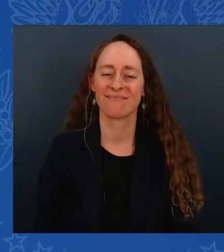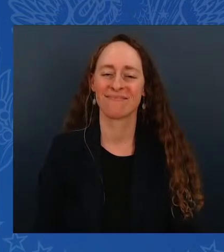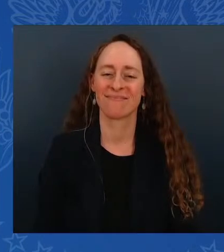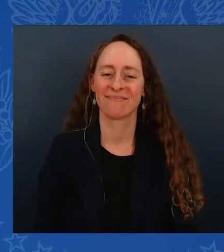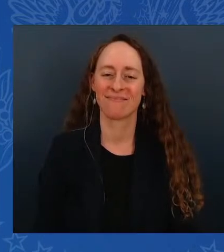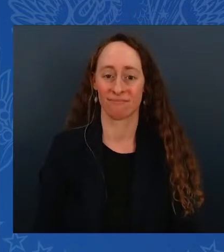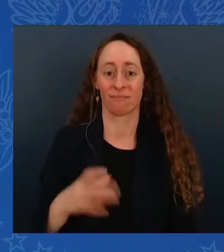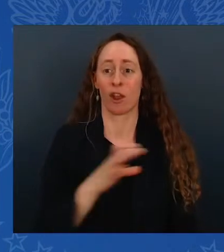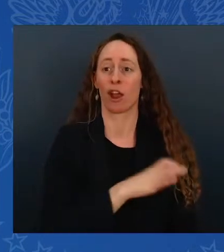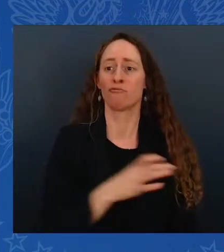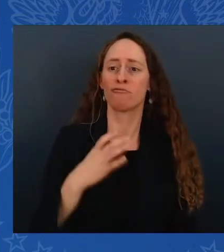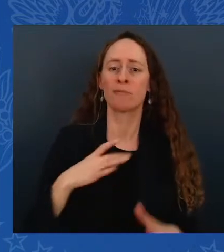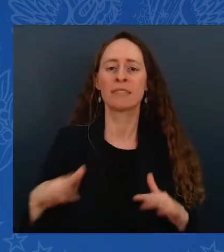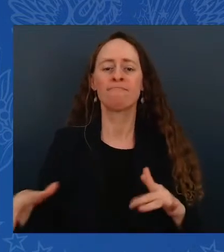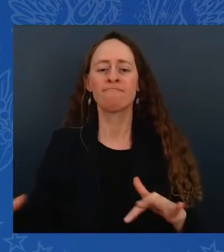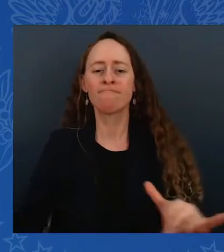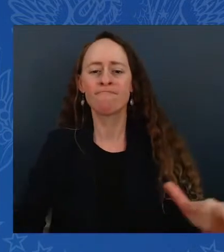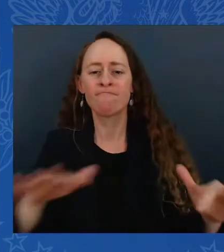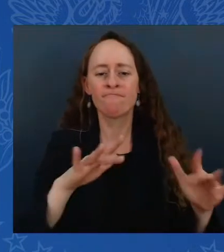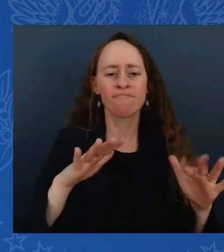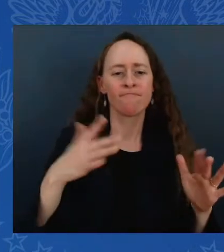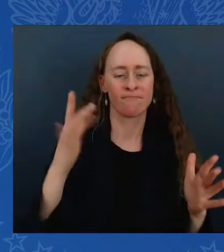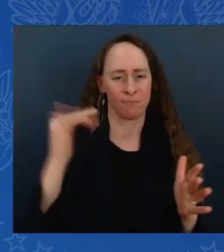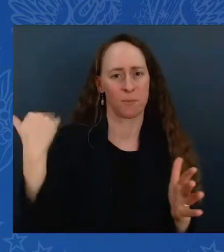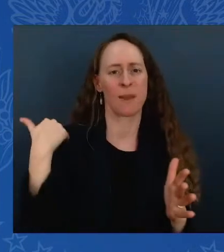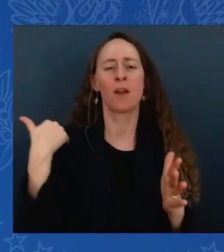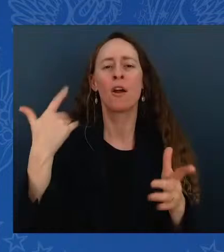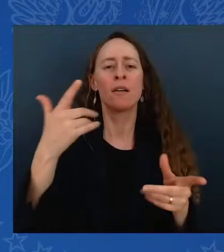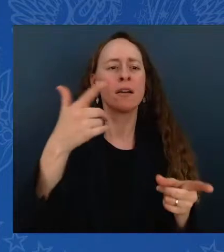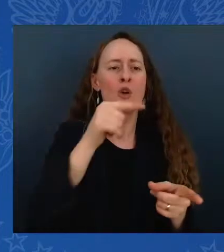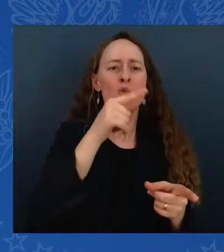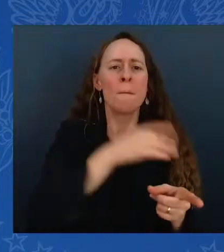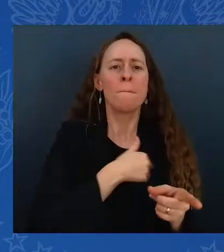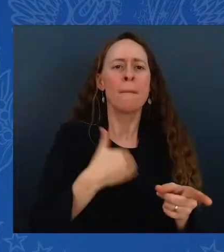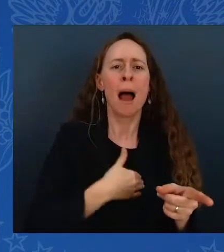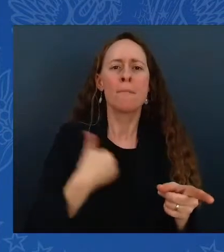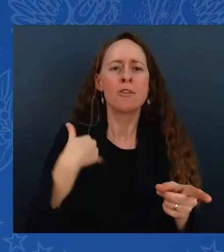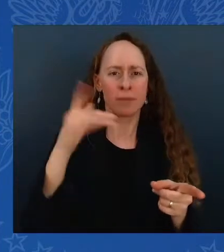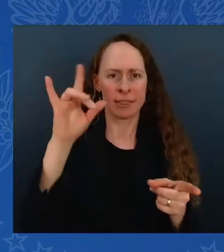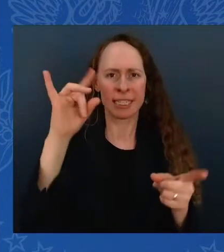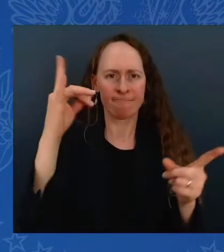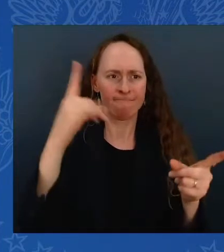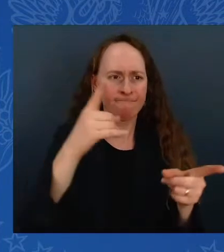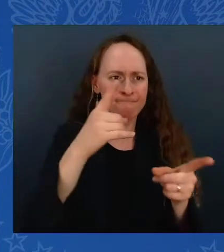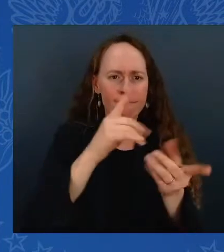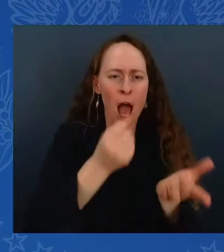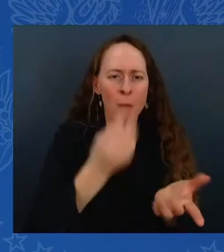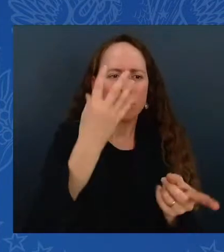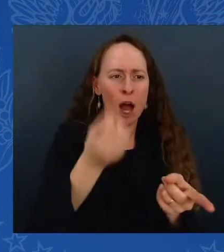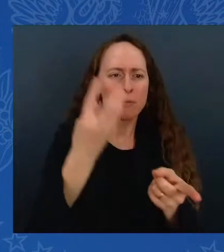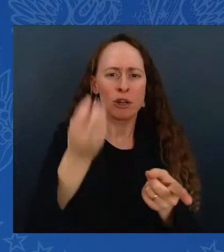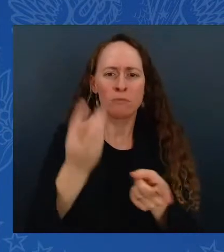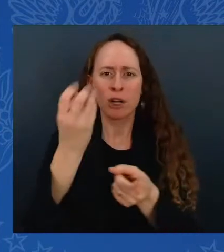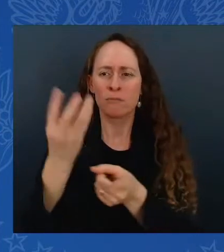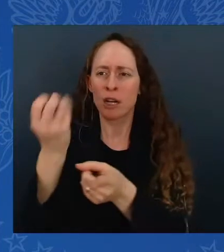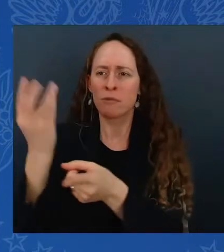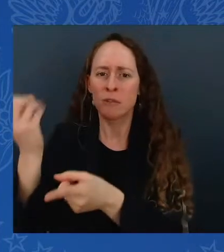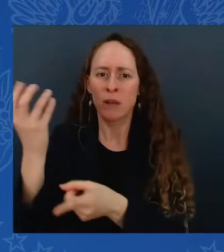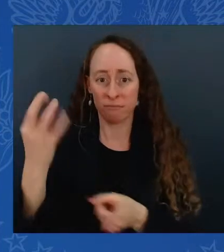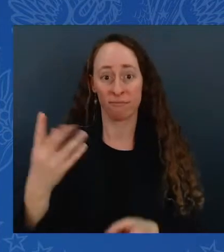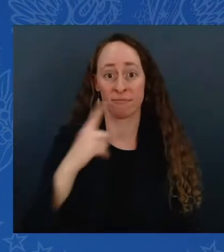in Congress. I never thought I was poor. I had a decent salary as a senator. But we face a fundamental